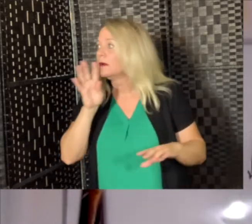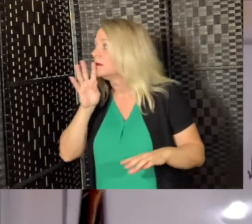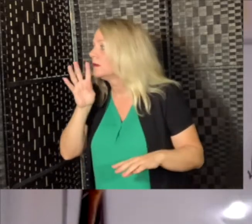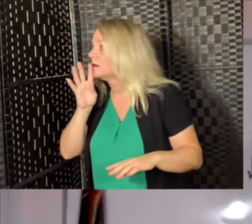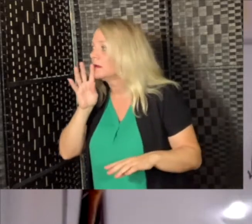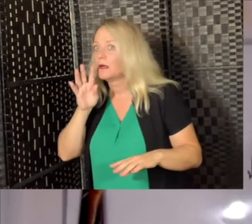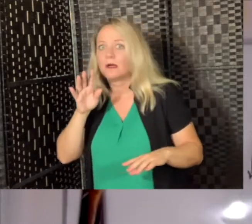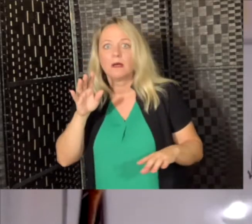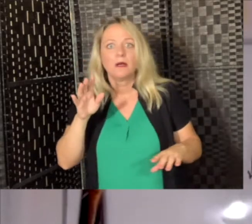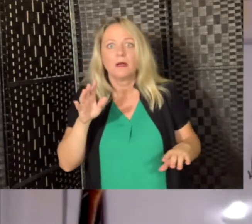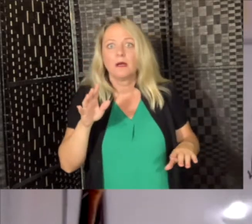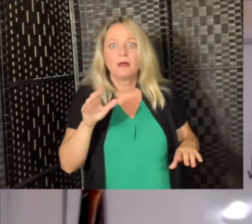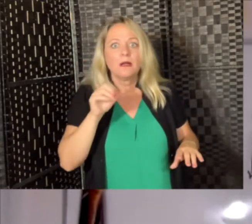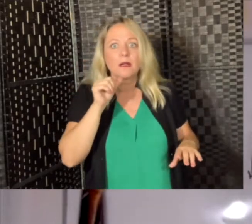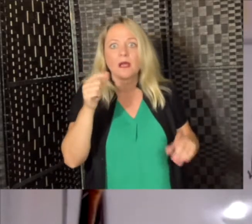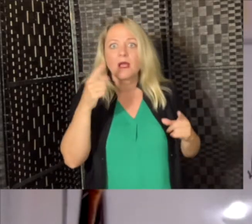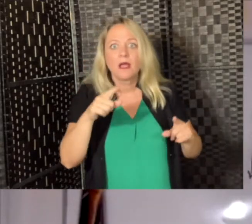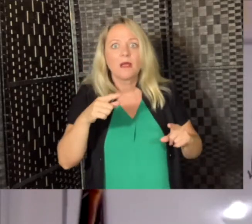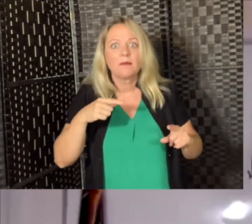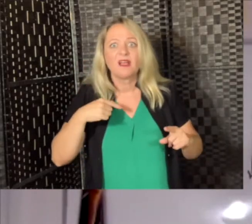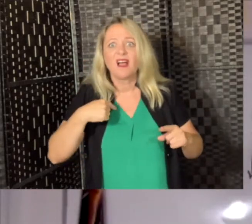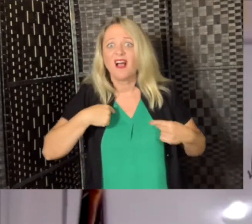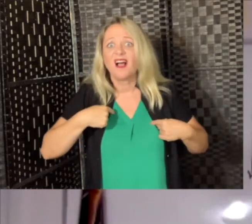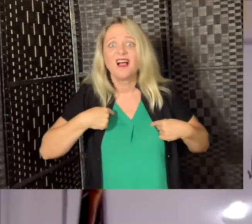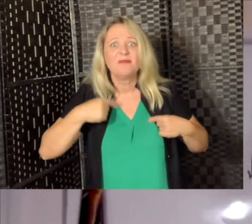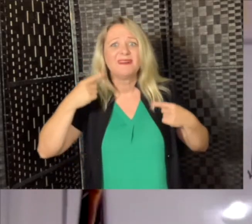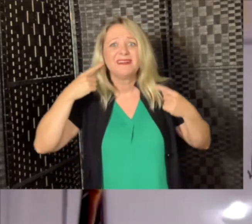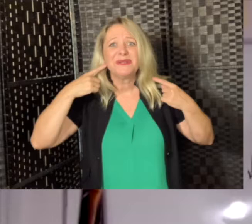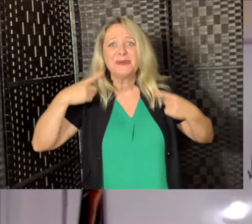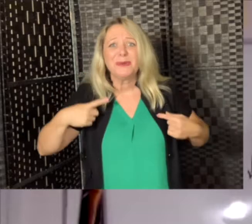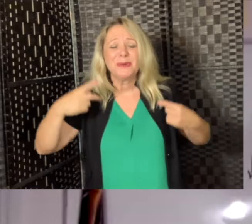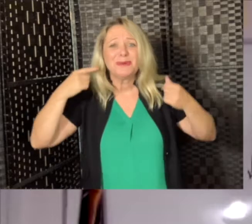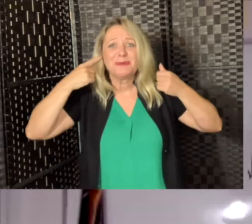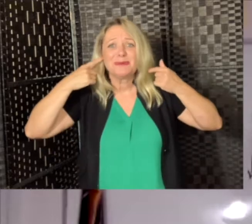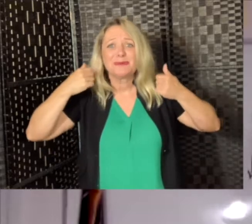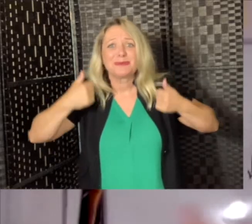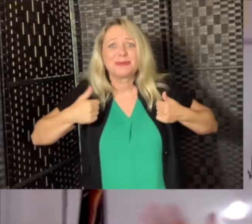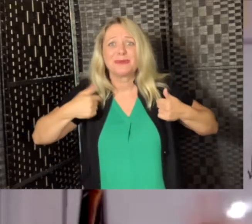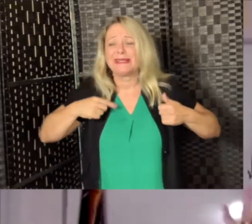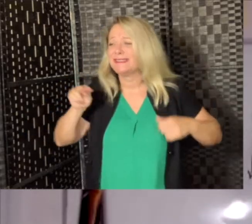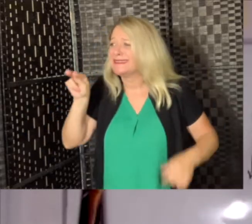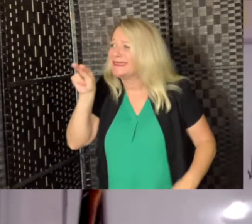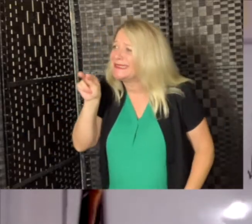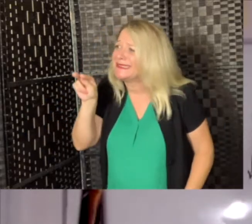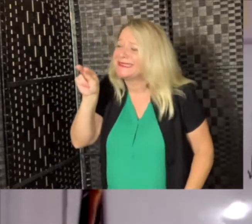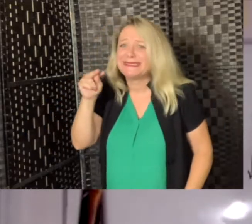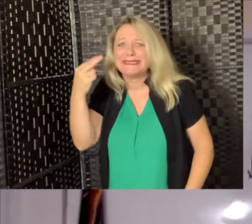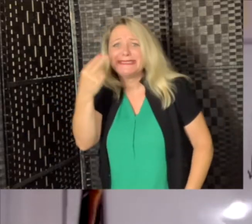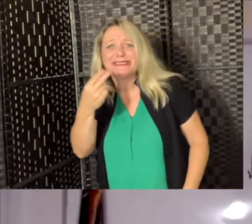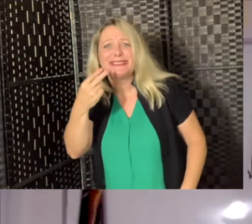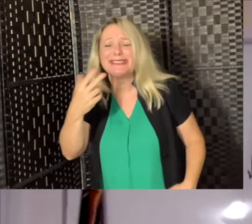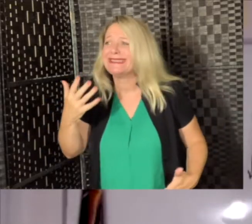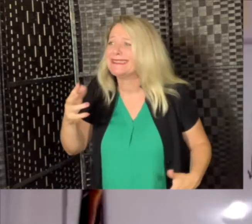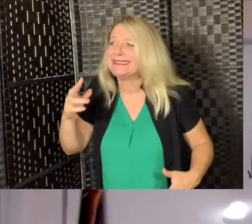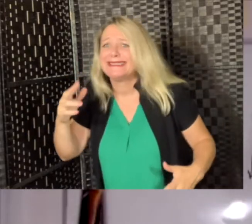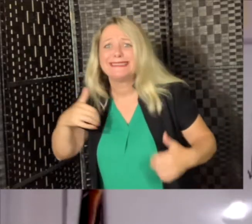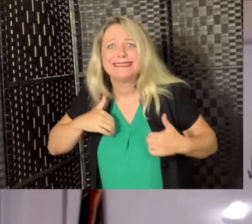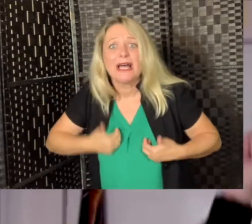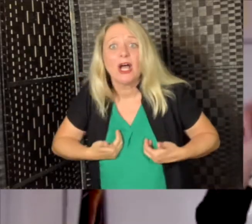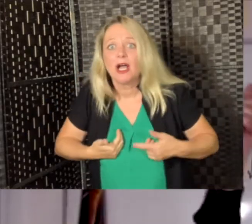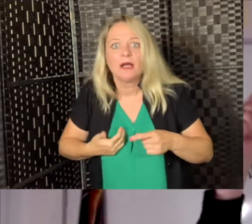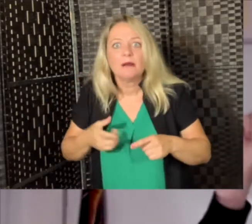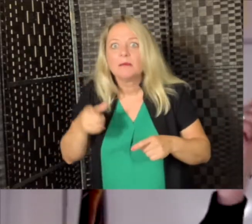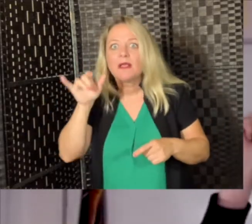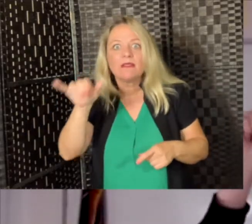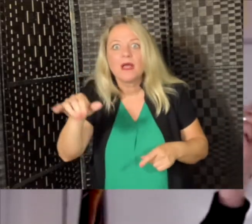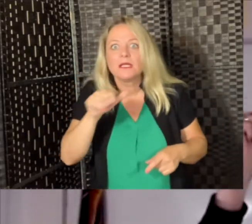that's what I, as a hearing challenged person, deal with. And I can remember in one of the groups noticing people were getting up every once in a while